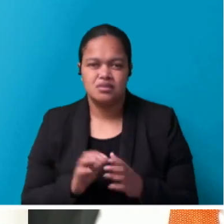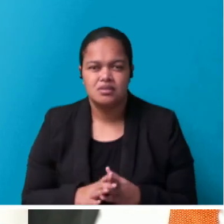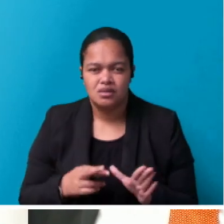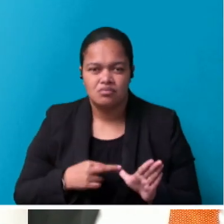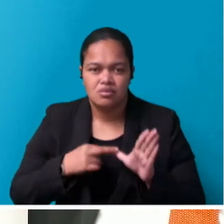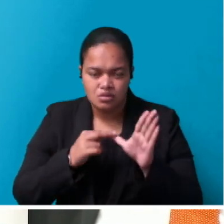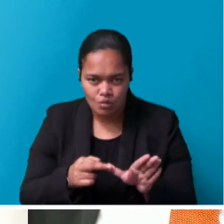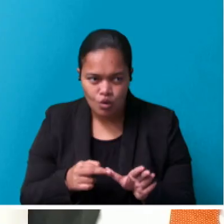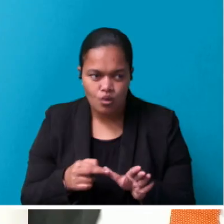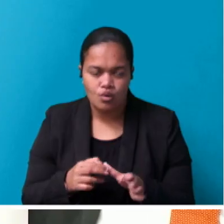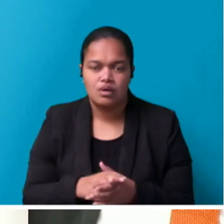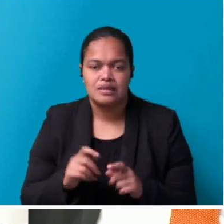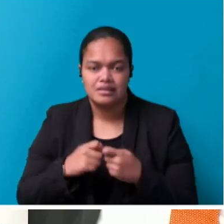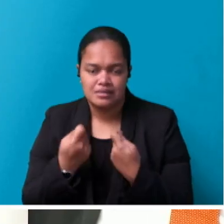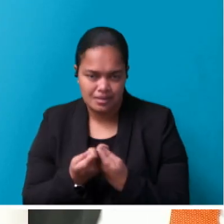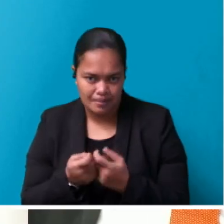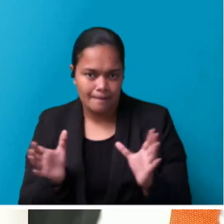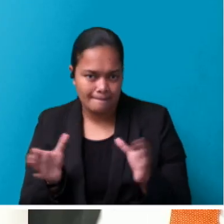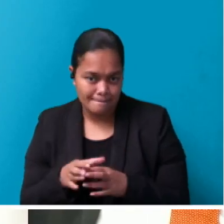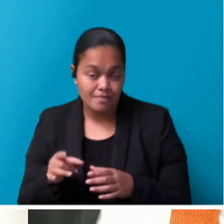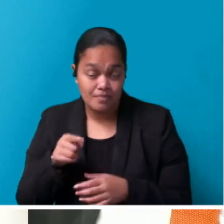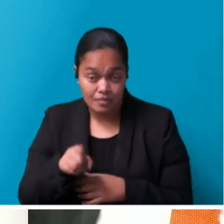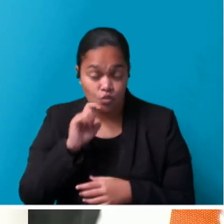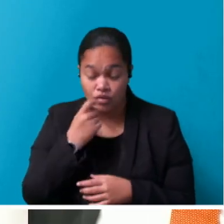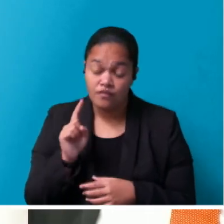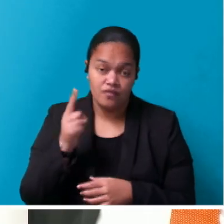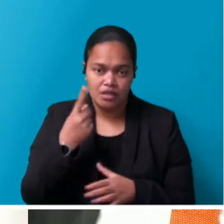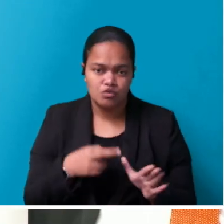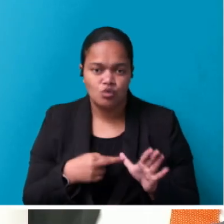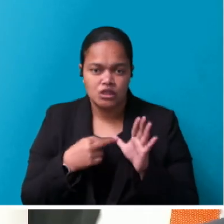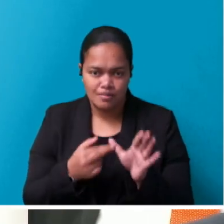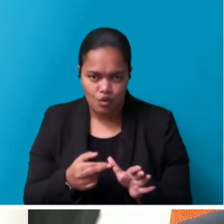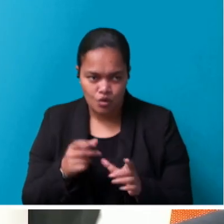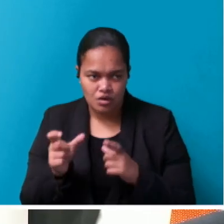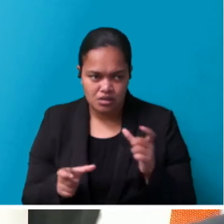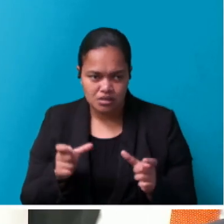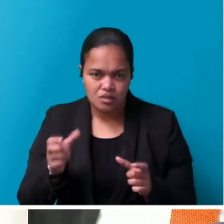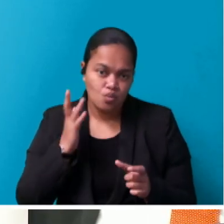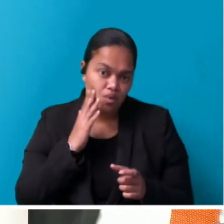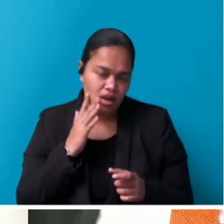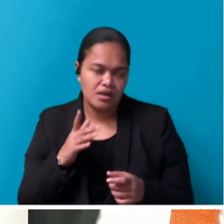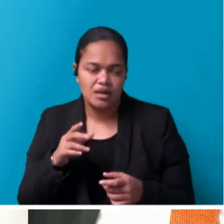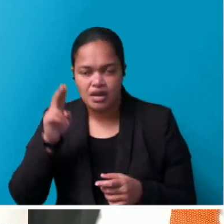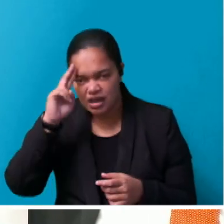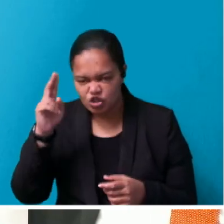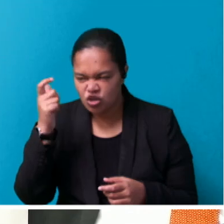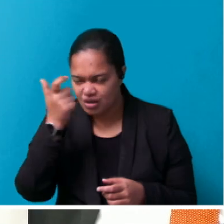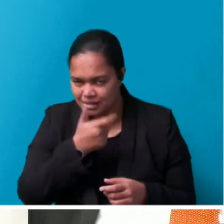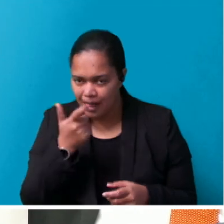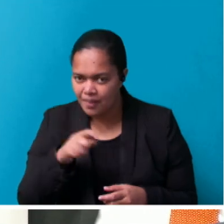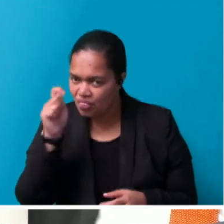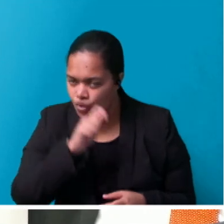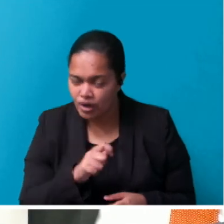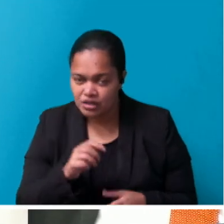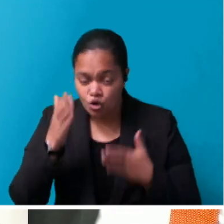Response Team, which will be our first responders during national cyber threats. Honourable